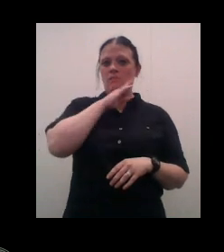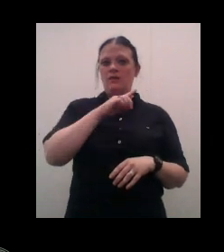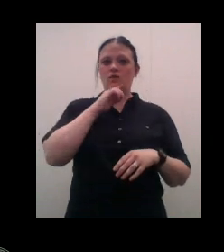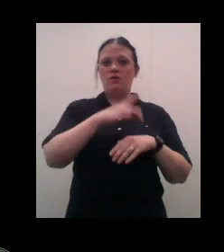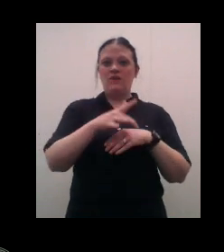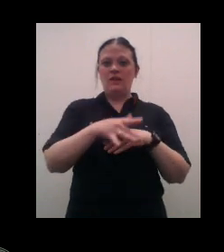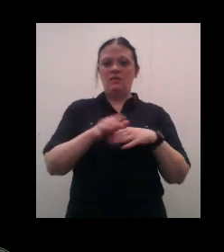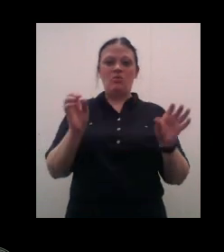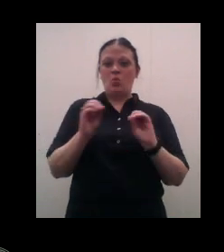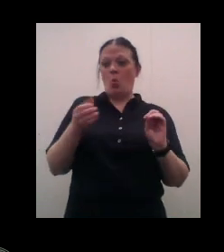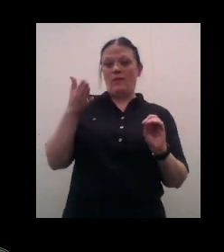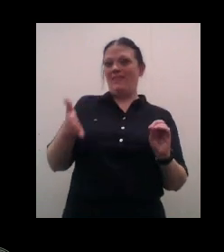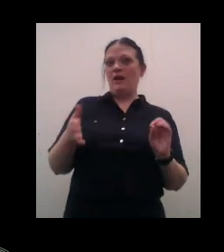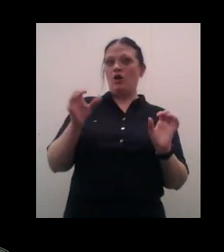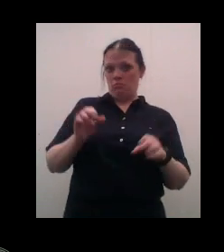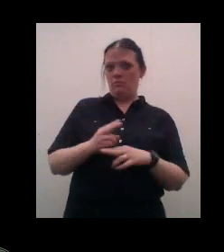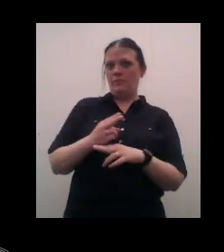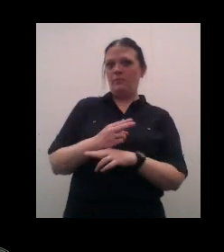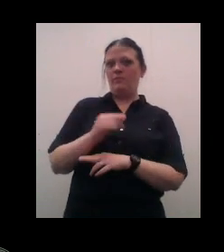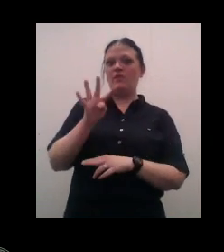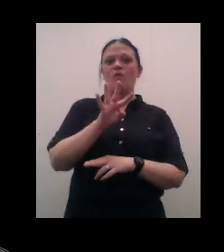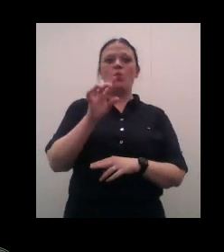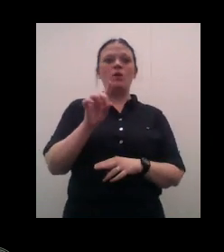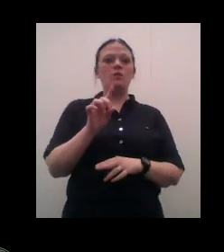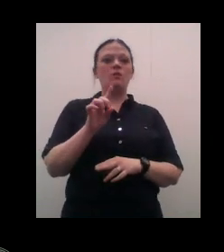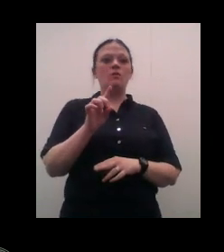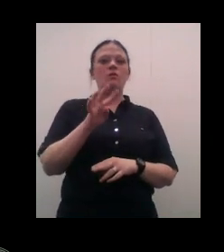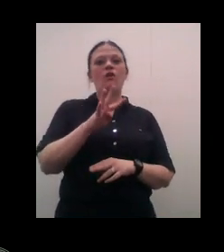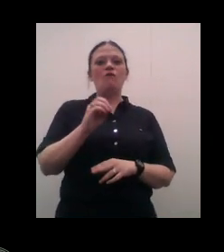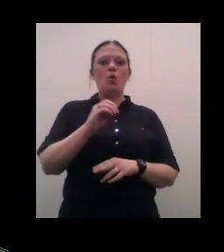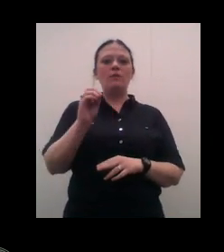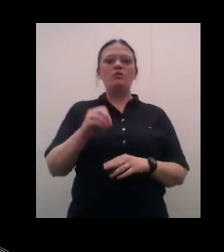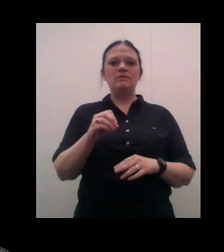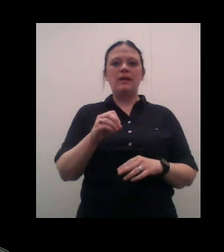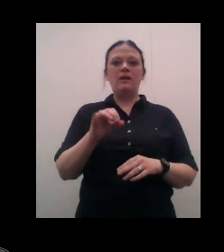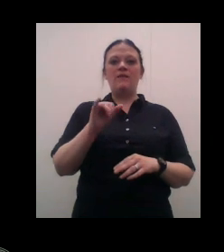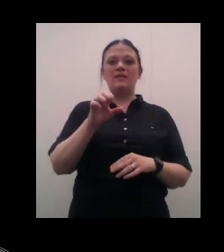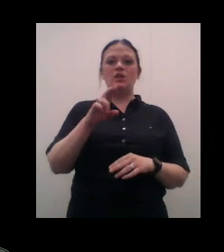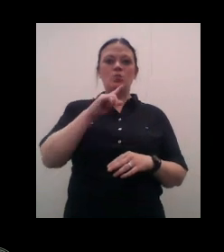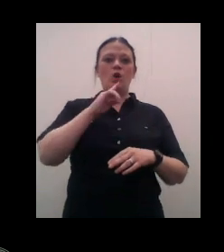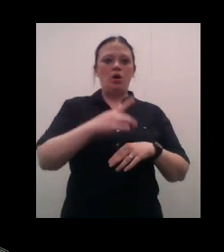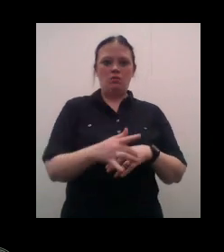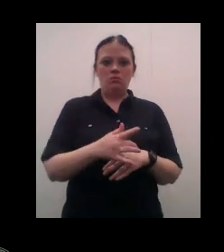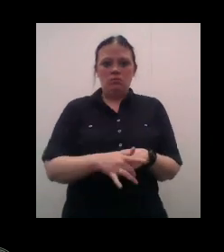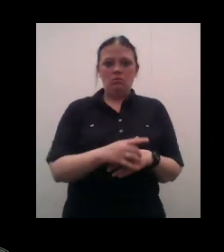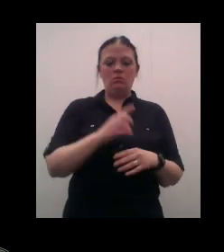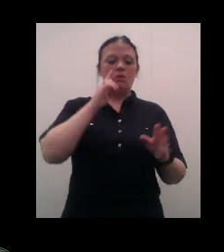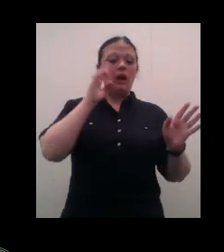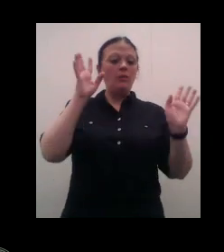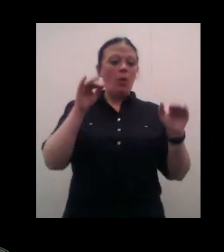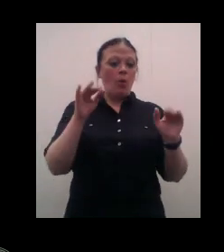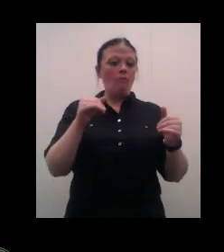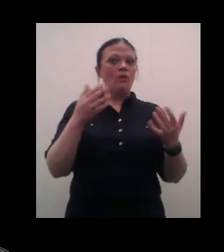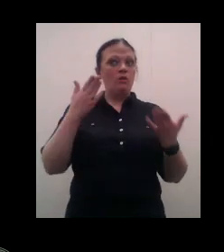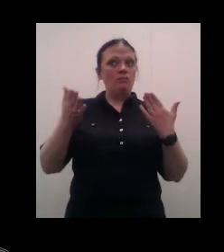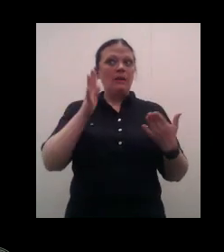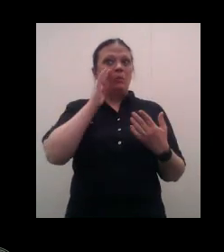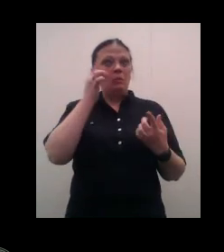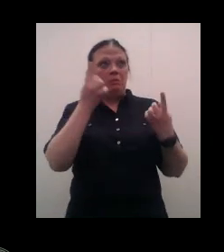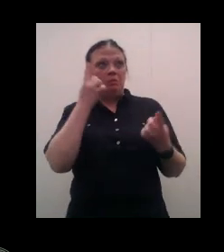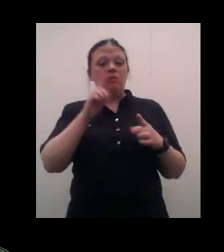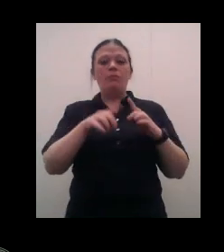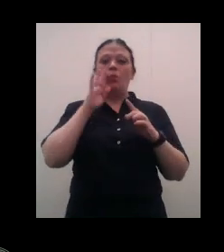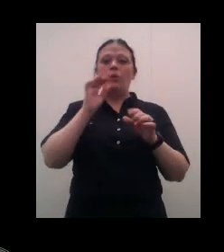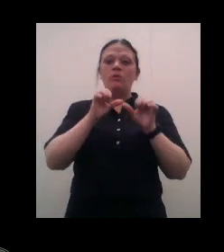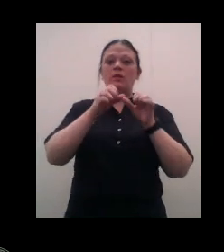as of the 27th. And 41% of all ICU beds are open. I'm hopeful that he would consider it, but we'll continue to